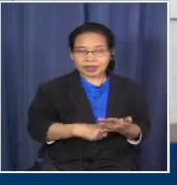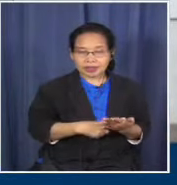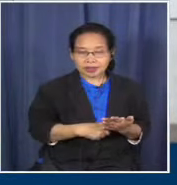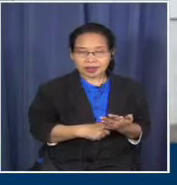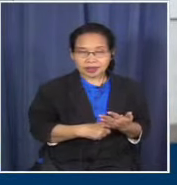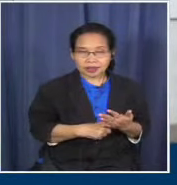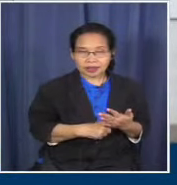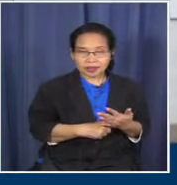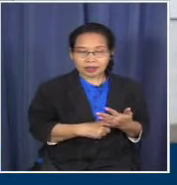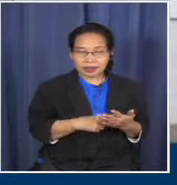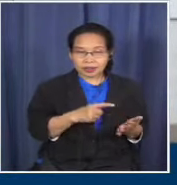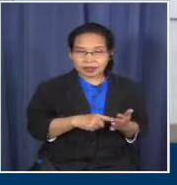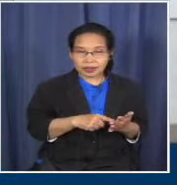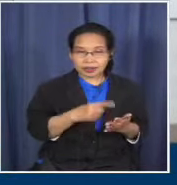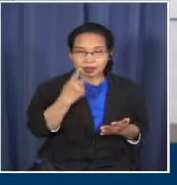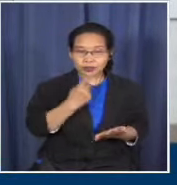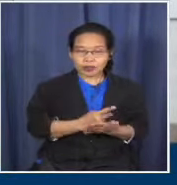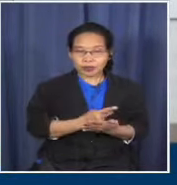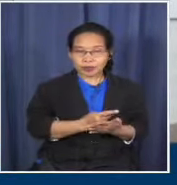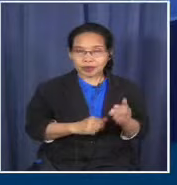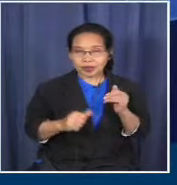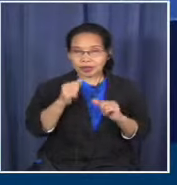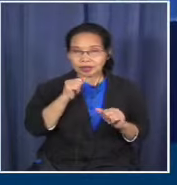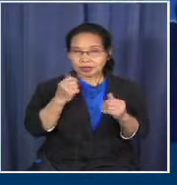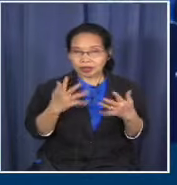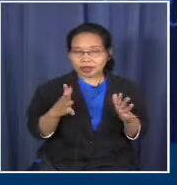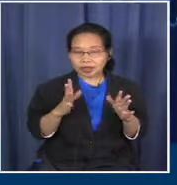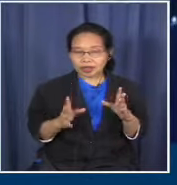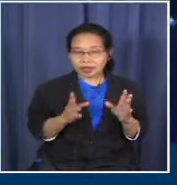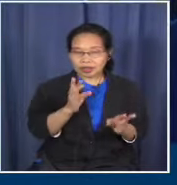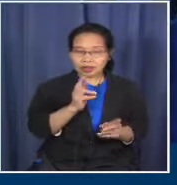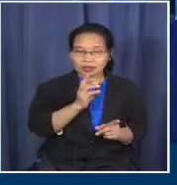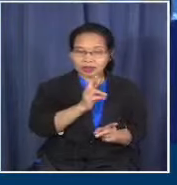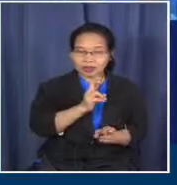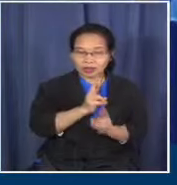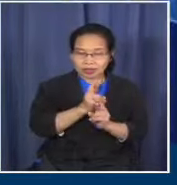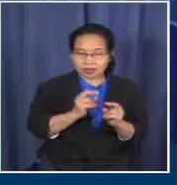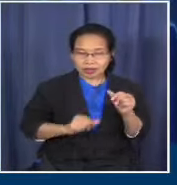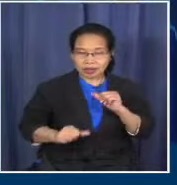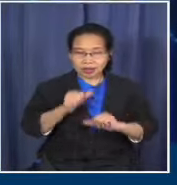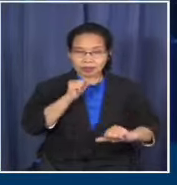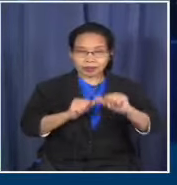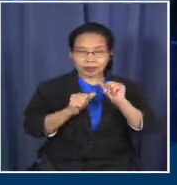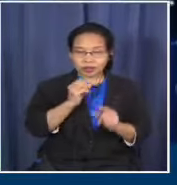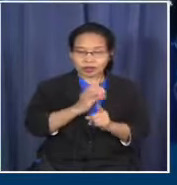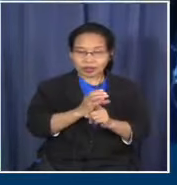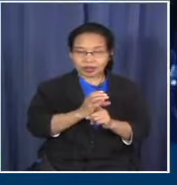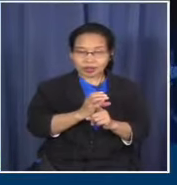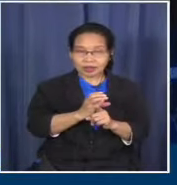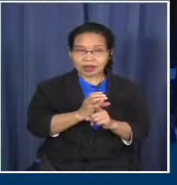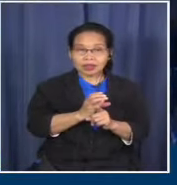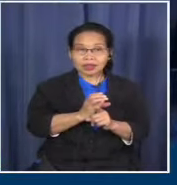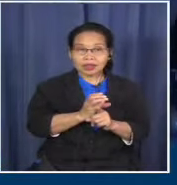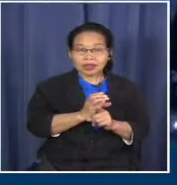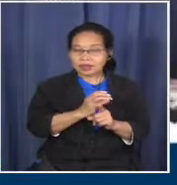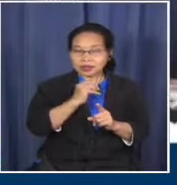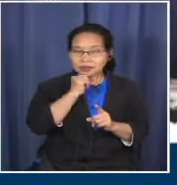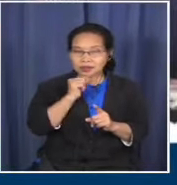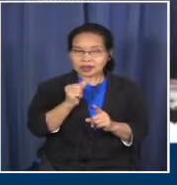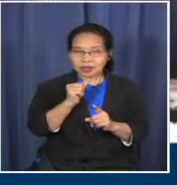Though I don't have time now to discuss this further, but this was already proven by the true